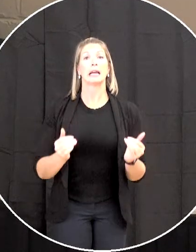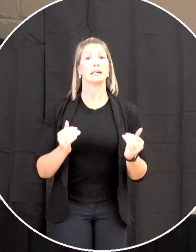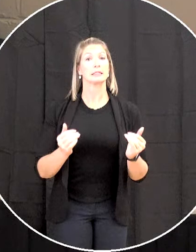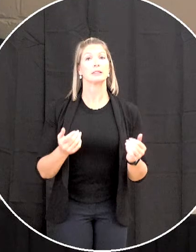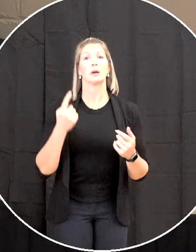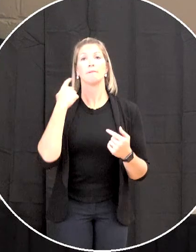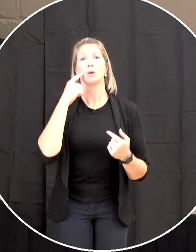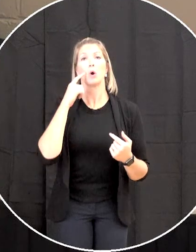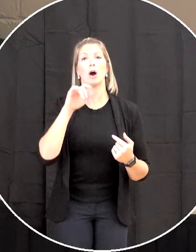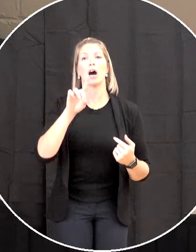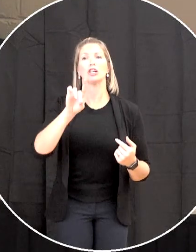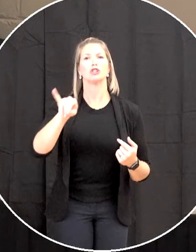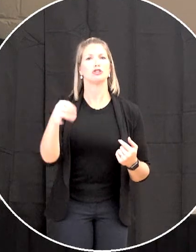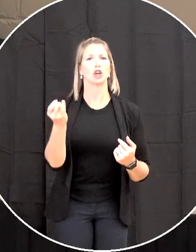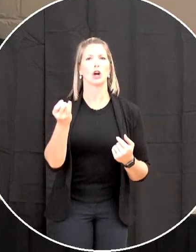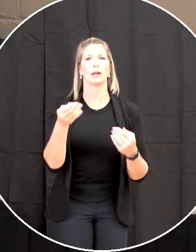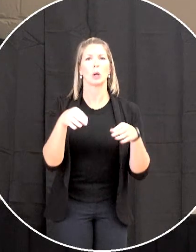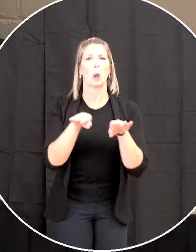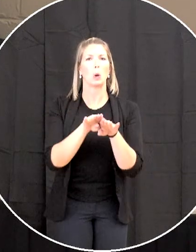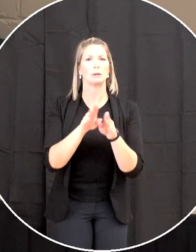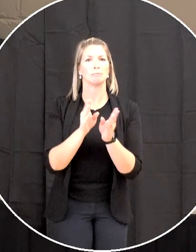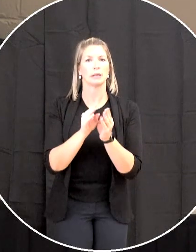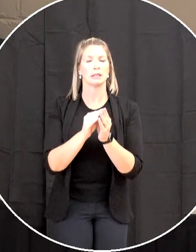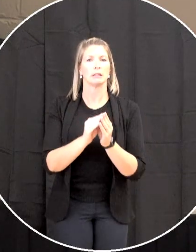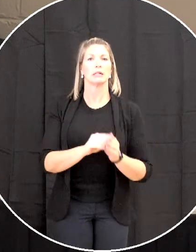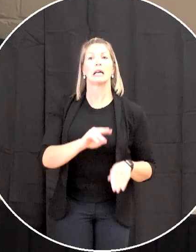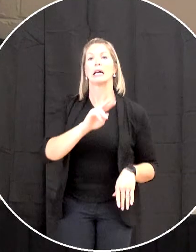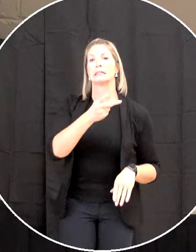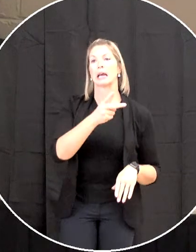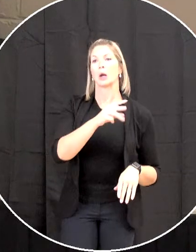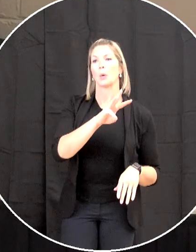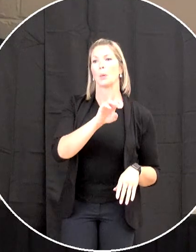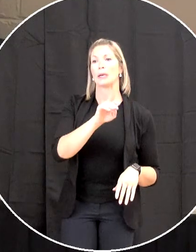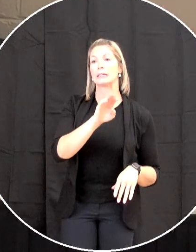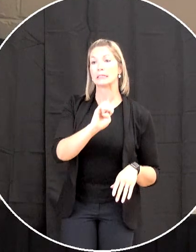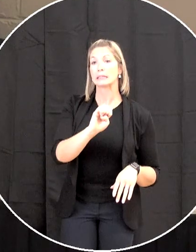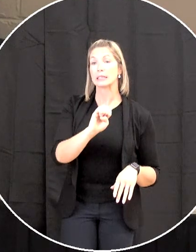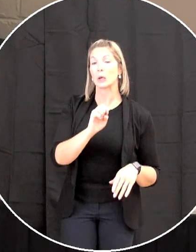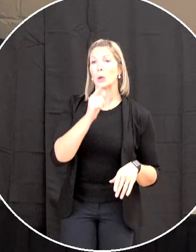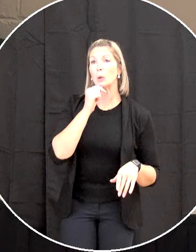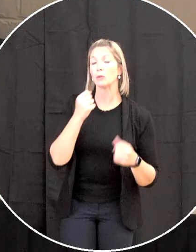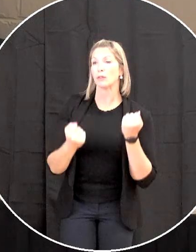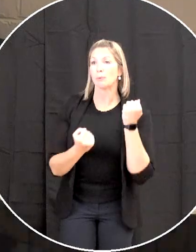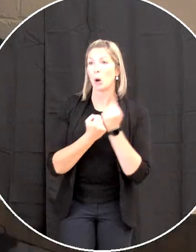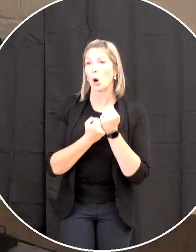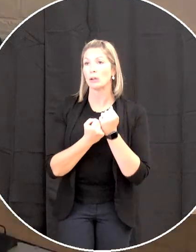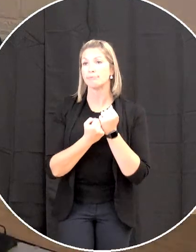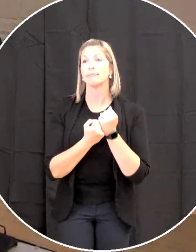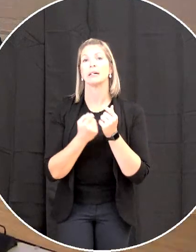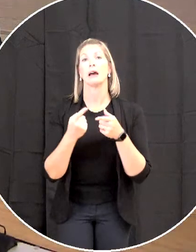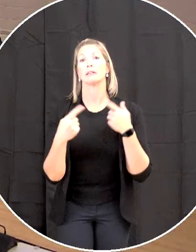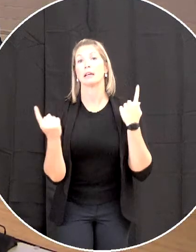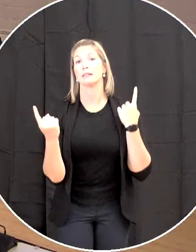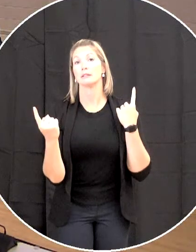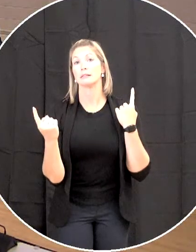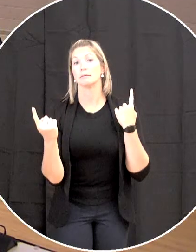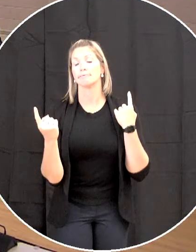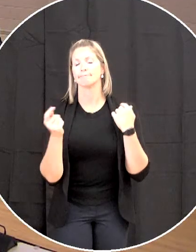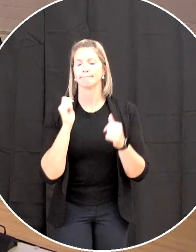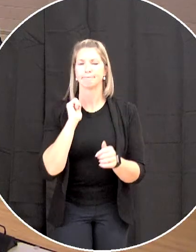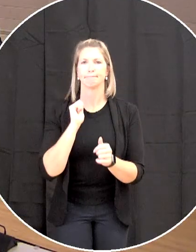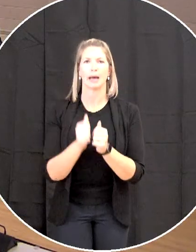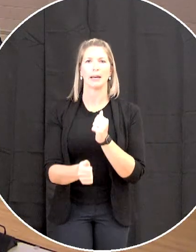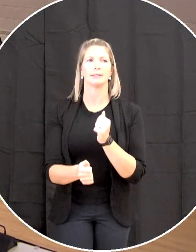closed. So moved by John George, seconded Vince Carter. All in favor? Aye. Those against? Motion